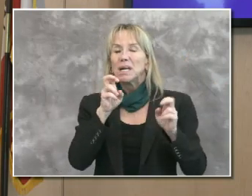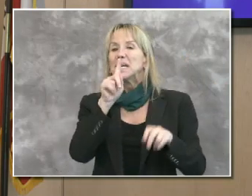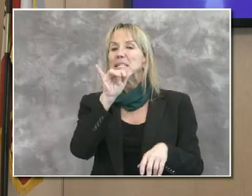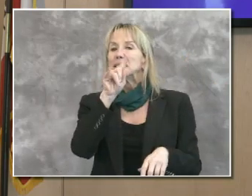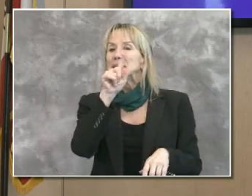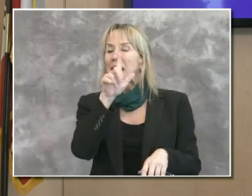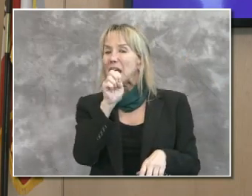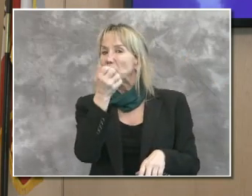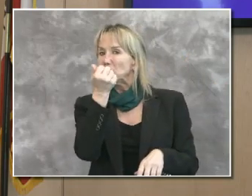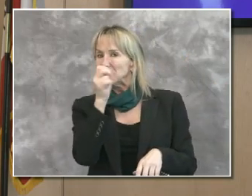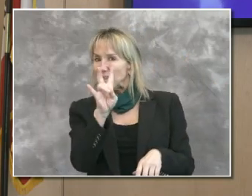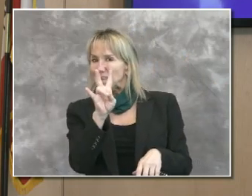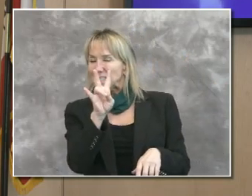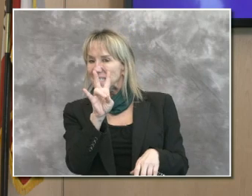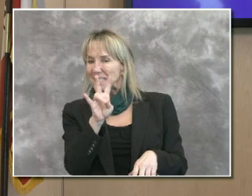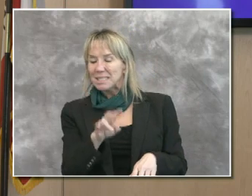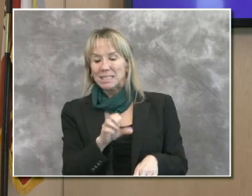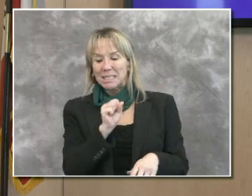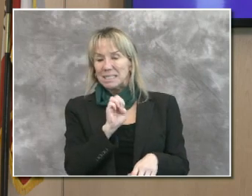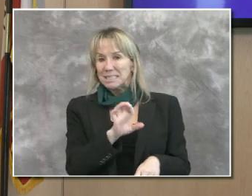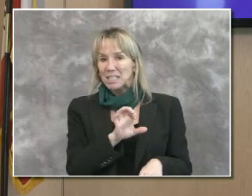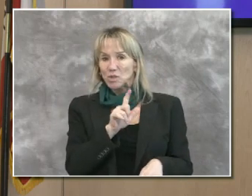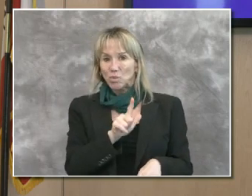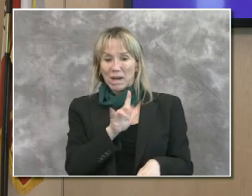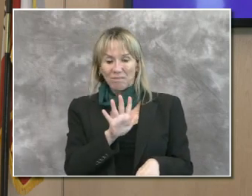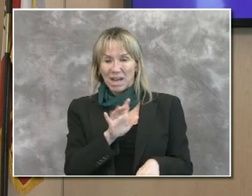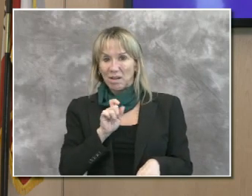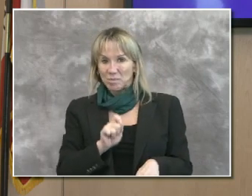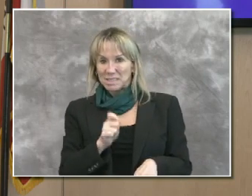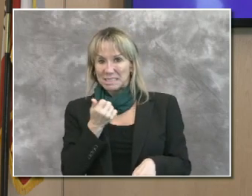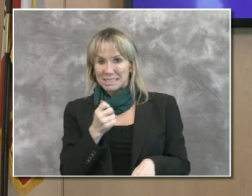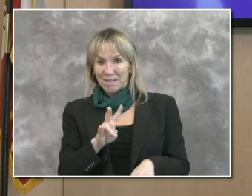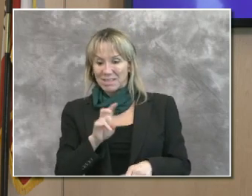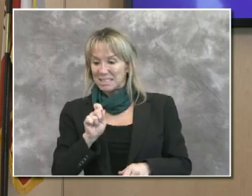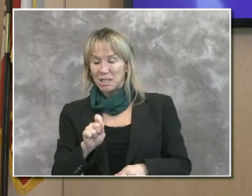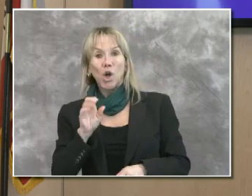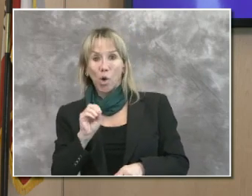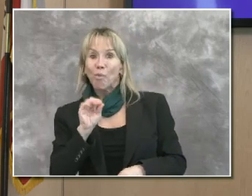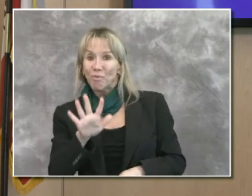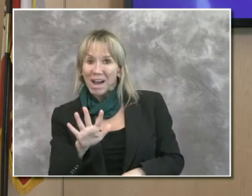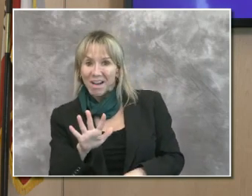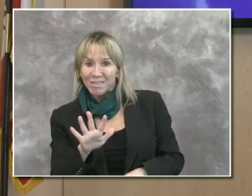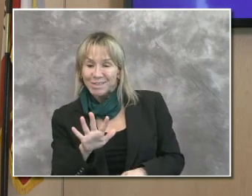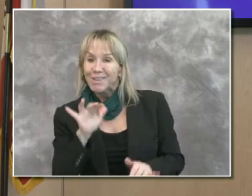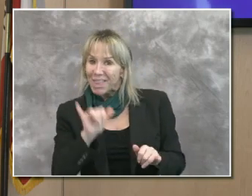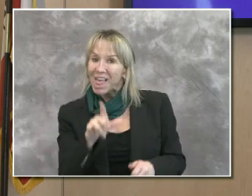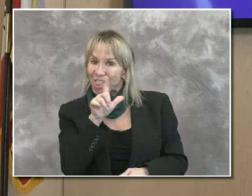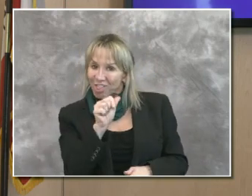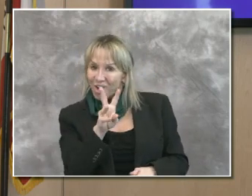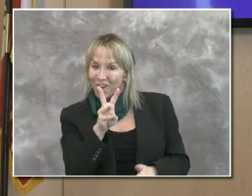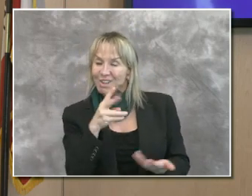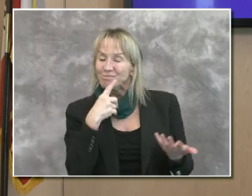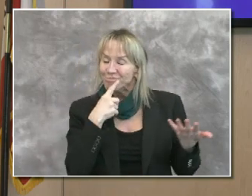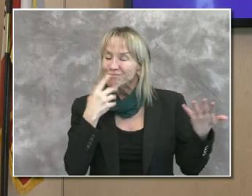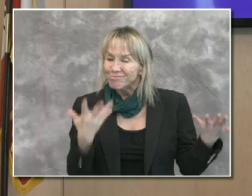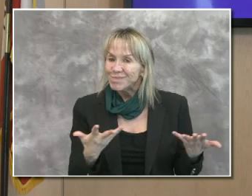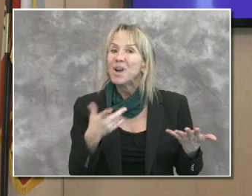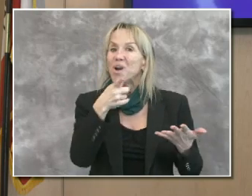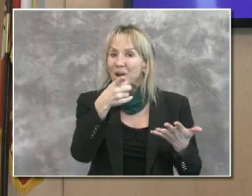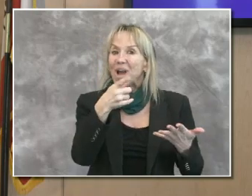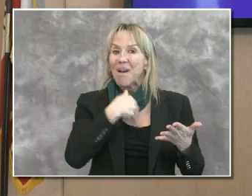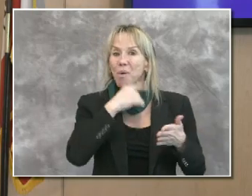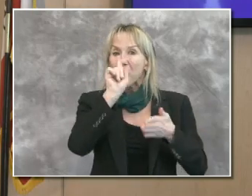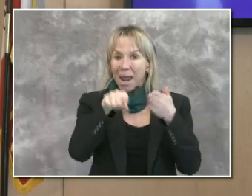2500 and 2505. So in order to comply with the law, they do need to be reporting those results to us.